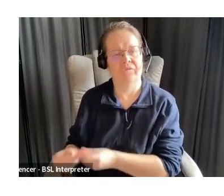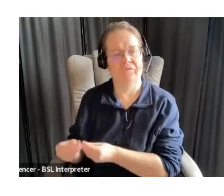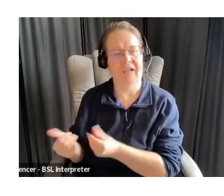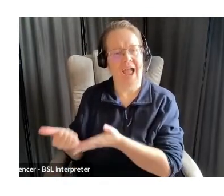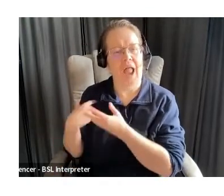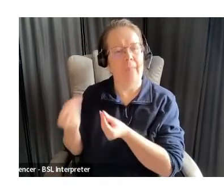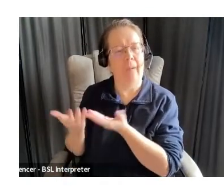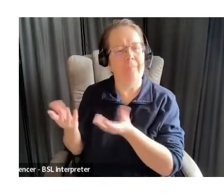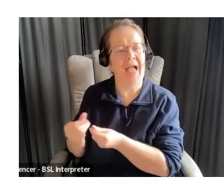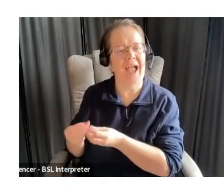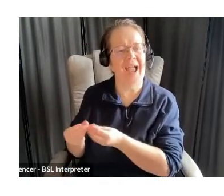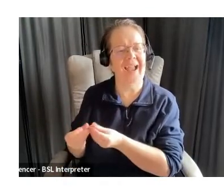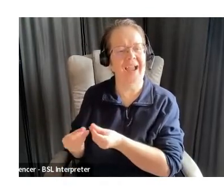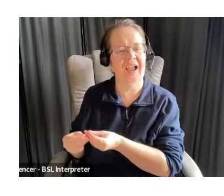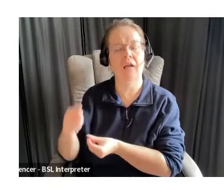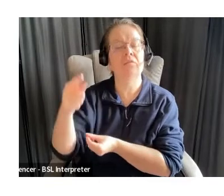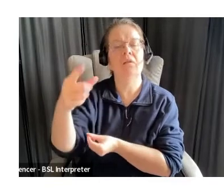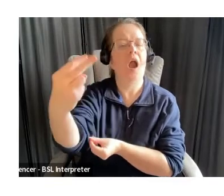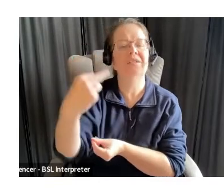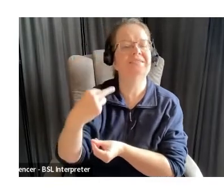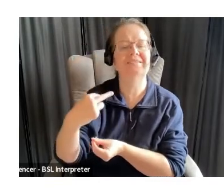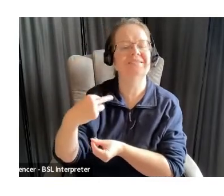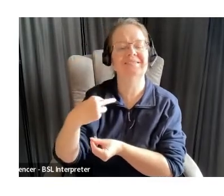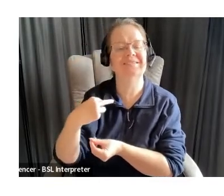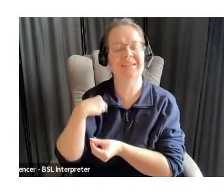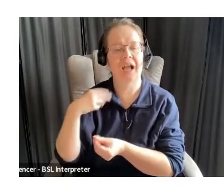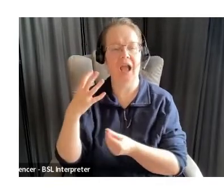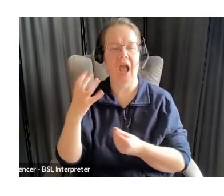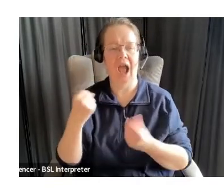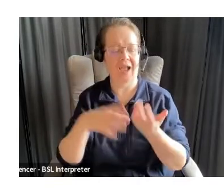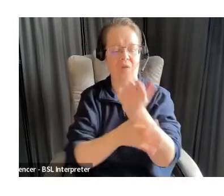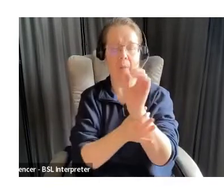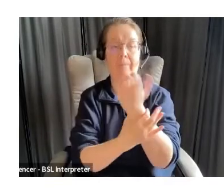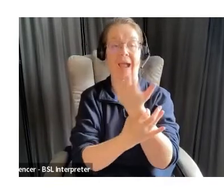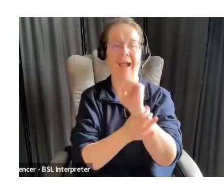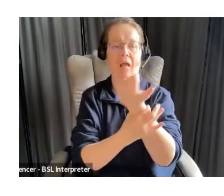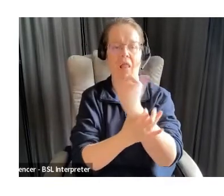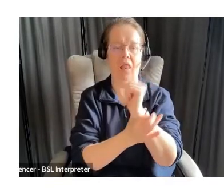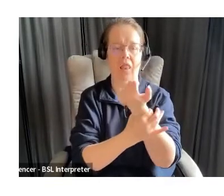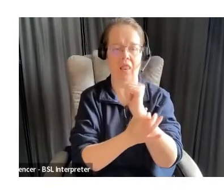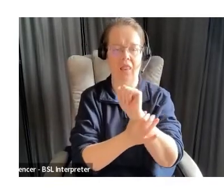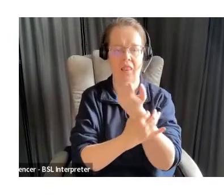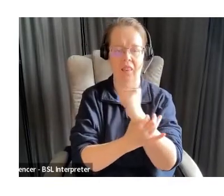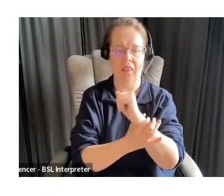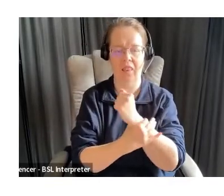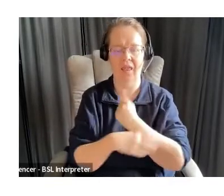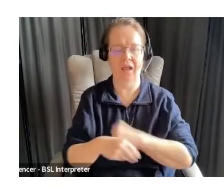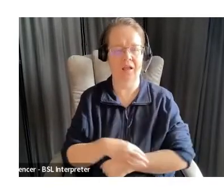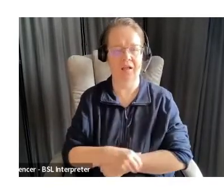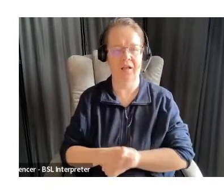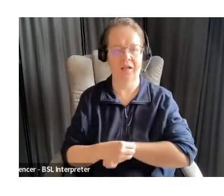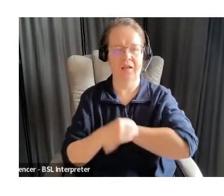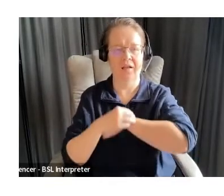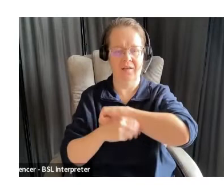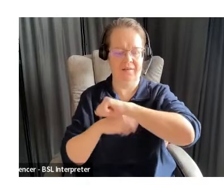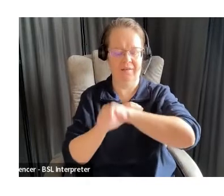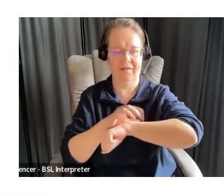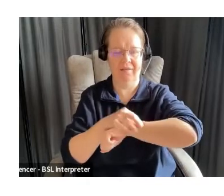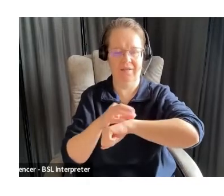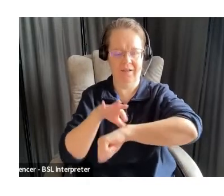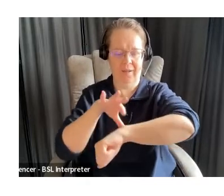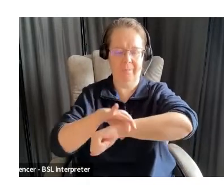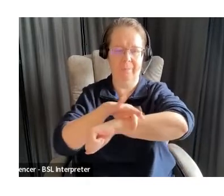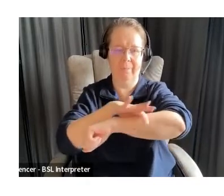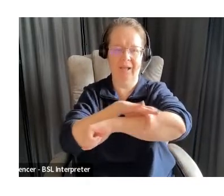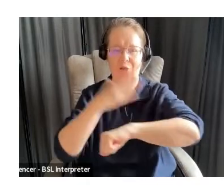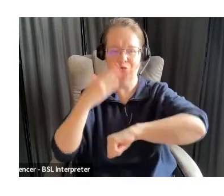that the interviewer will not be able to see it. I have a particular bangle that has multiple sort of bangles in it. I'll just prop it up